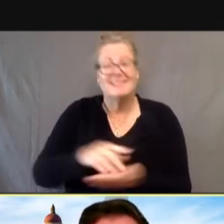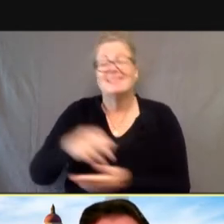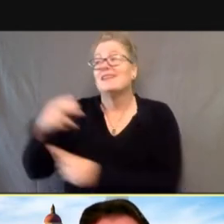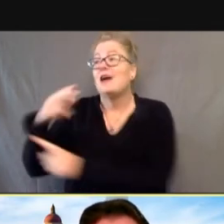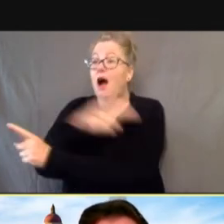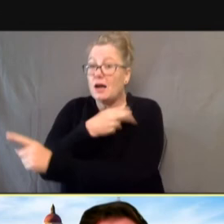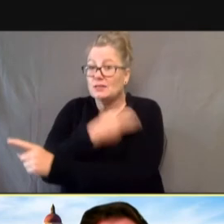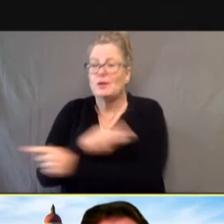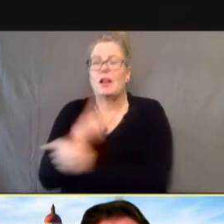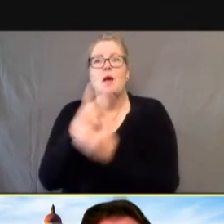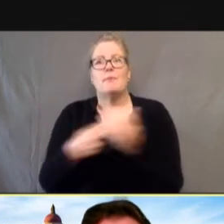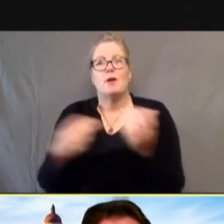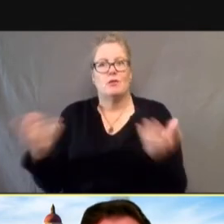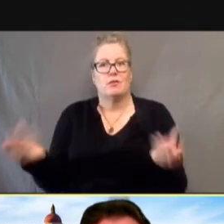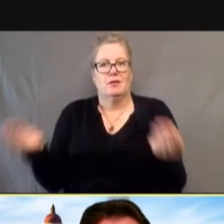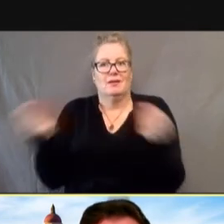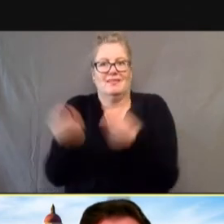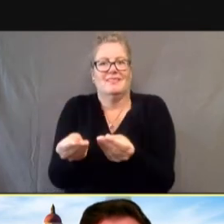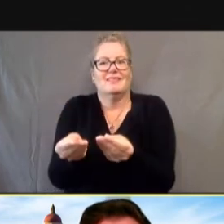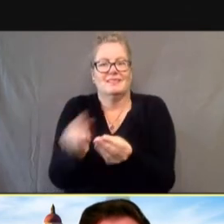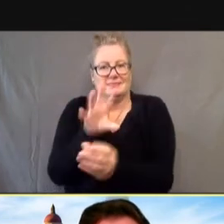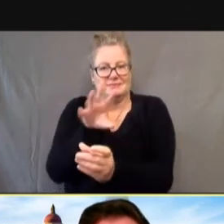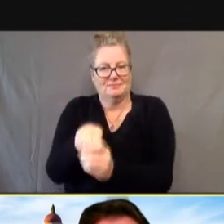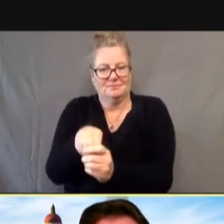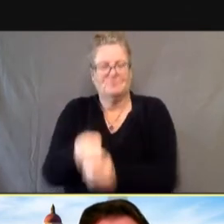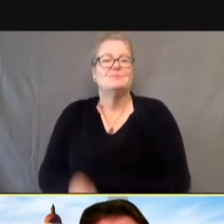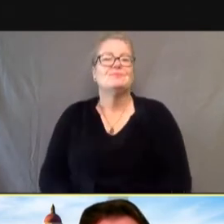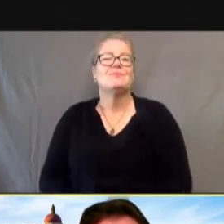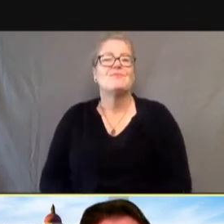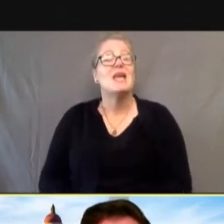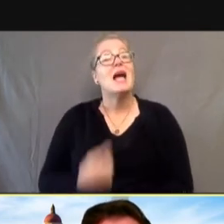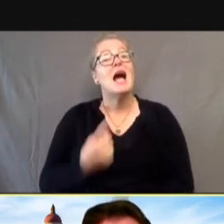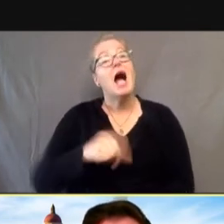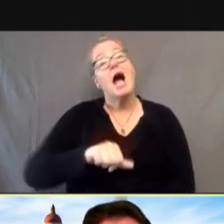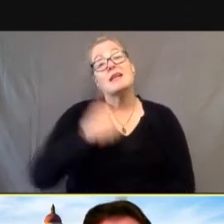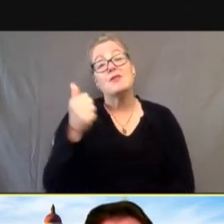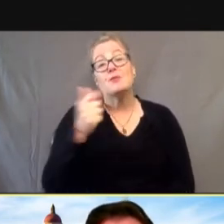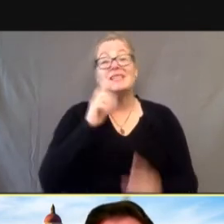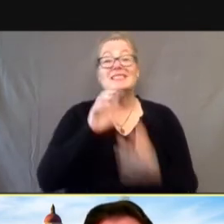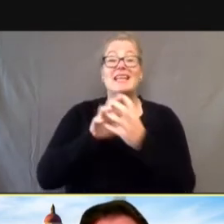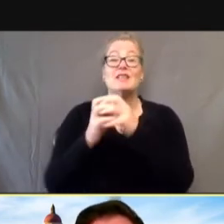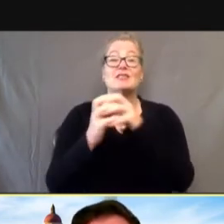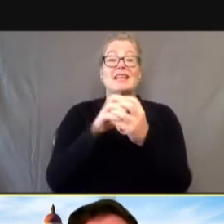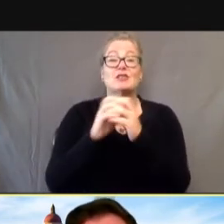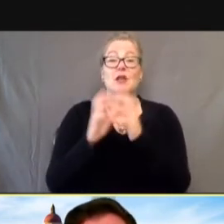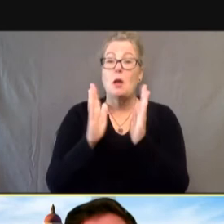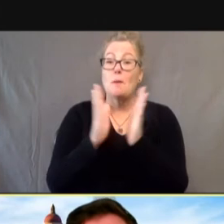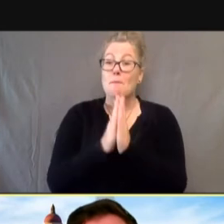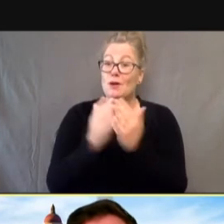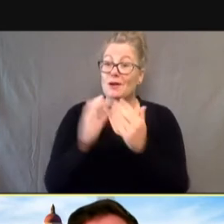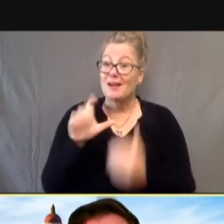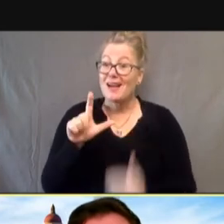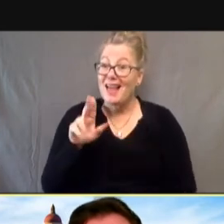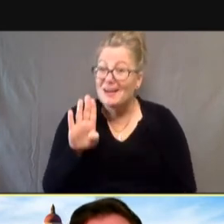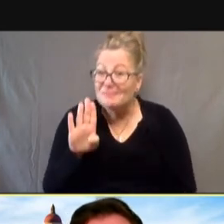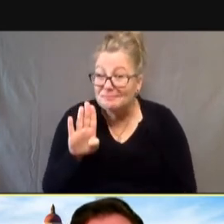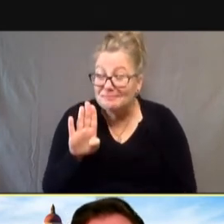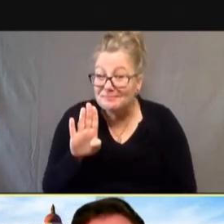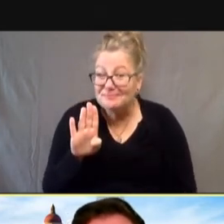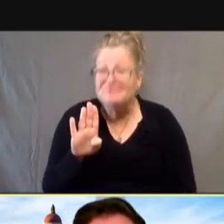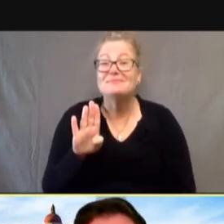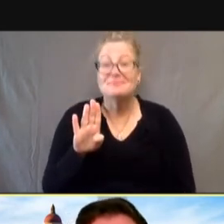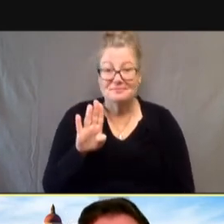An example of something that spans both institutions also is an intersectional book club that we started with the Lane